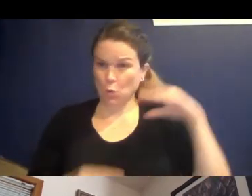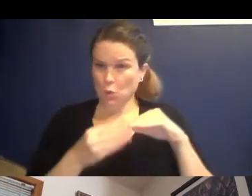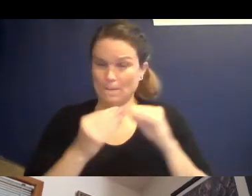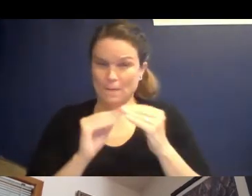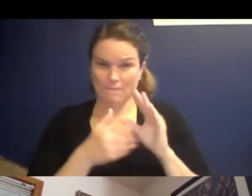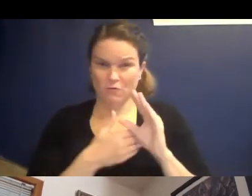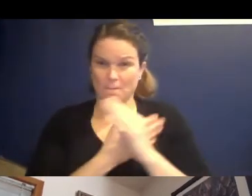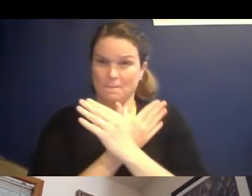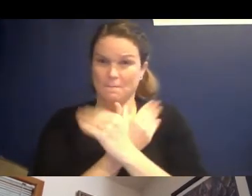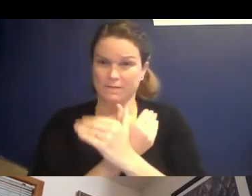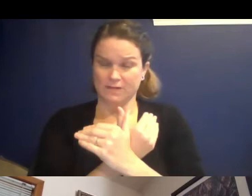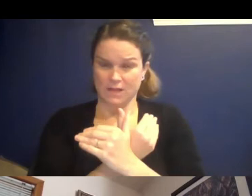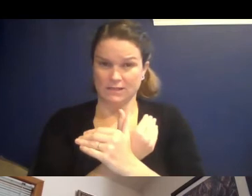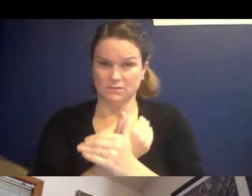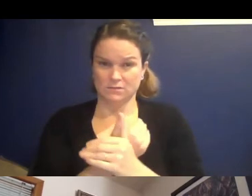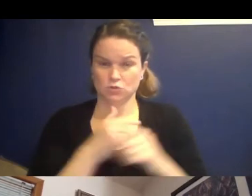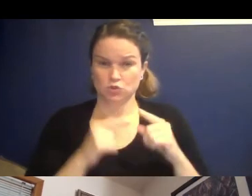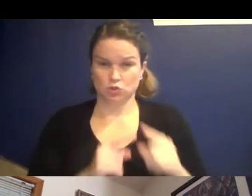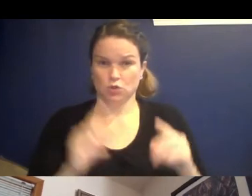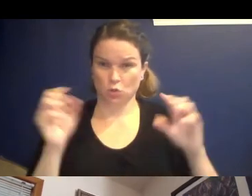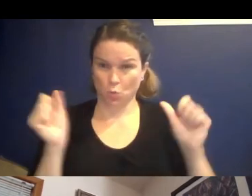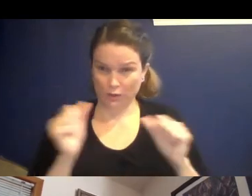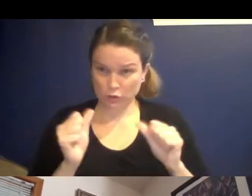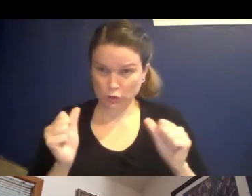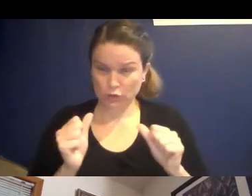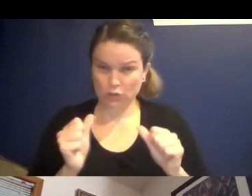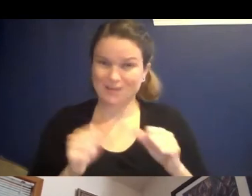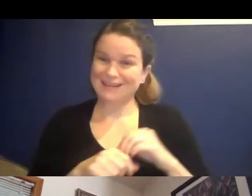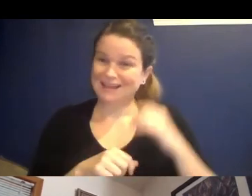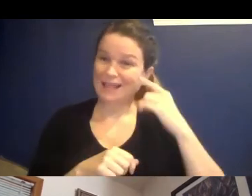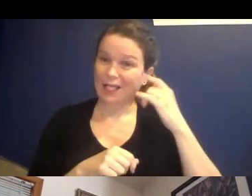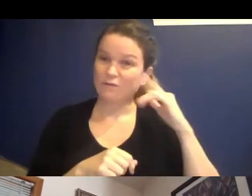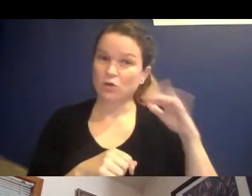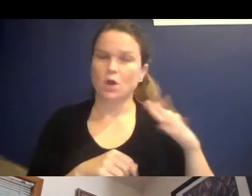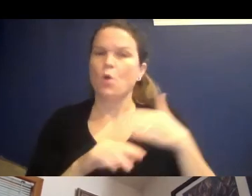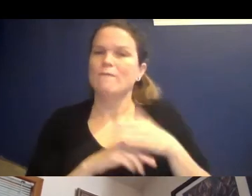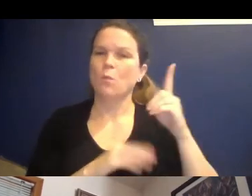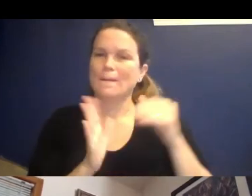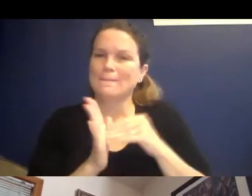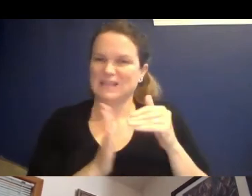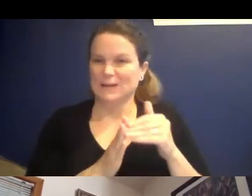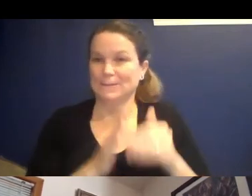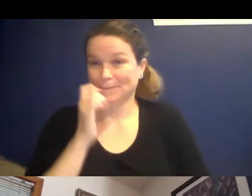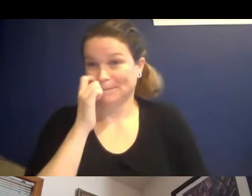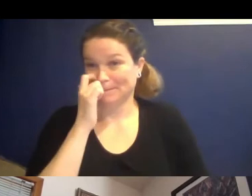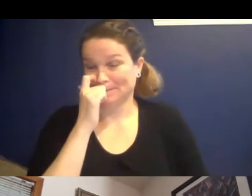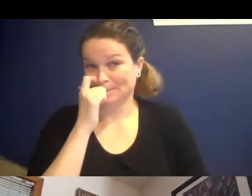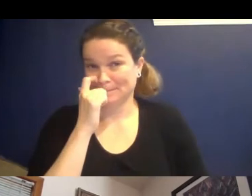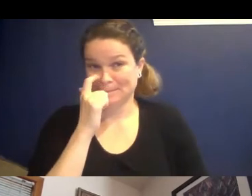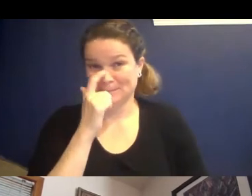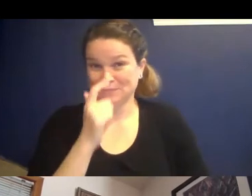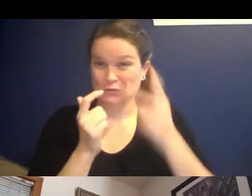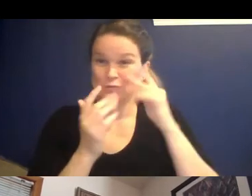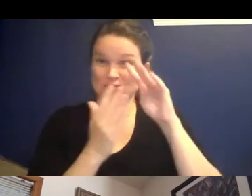butterflies overwintering in the California coast was over 1 million. So if you look at the chart